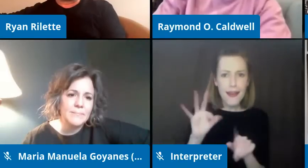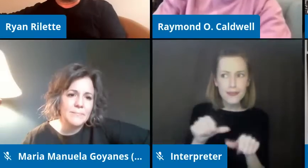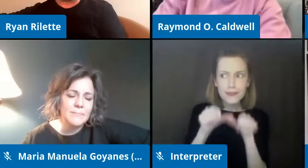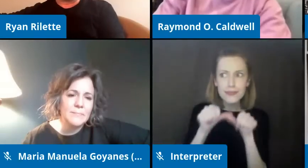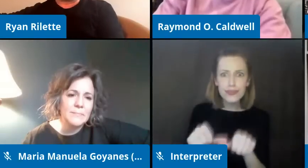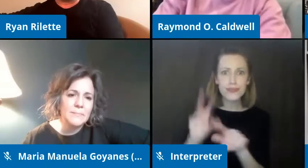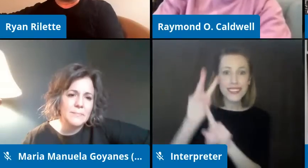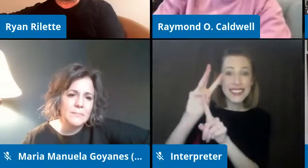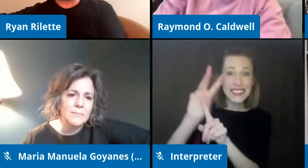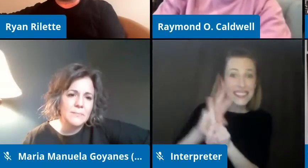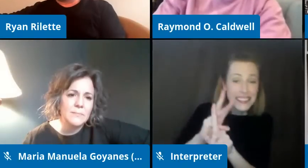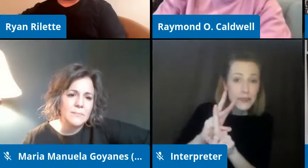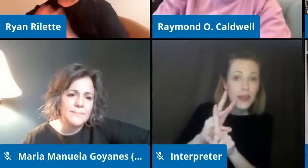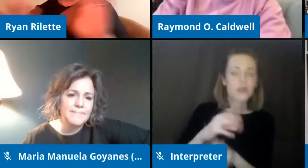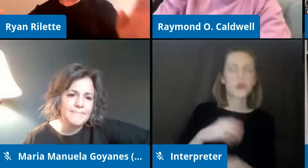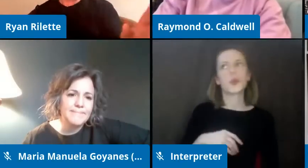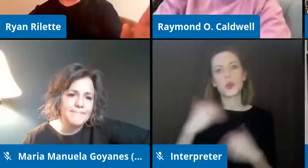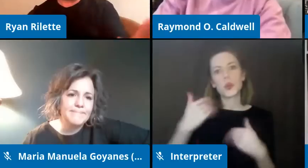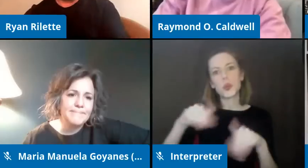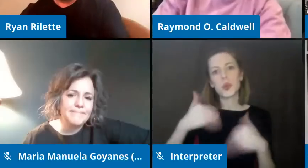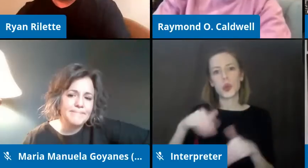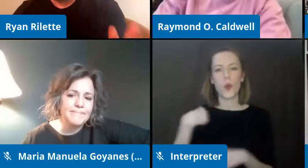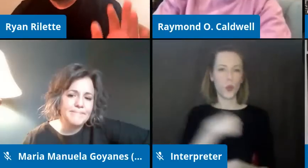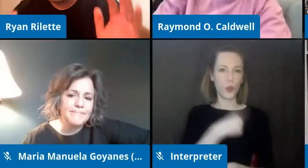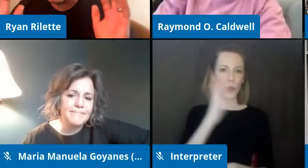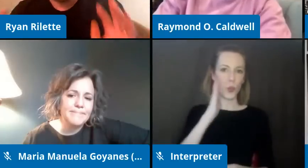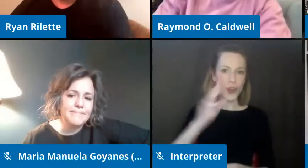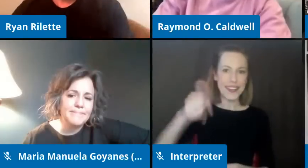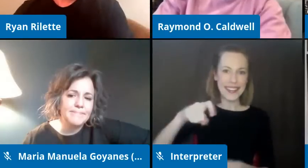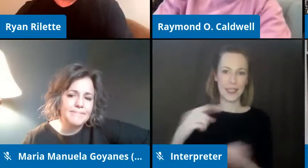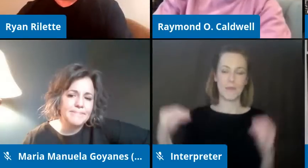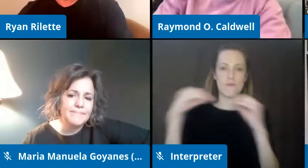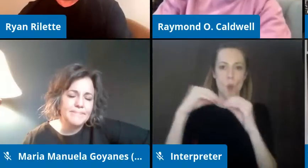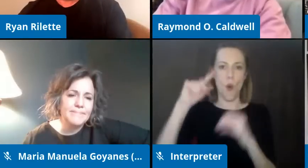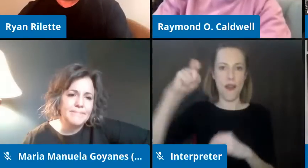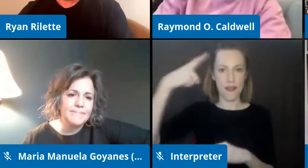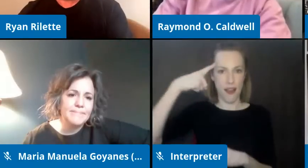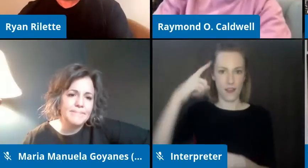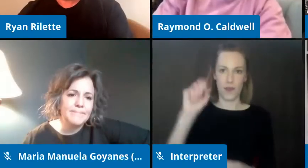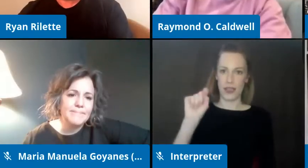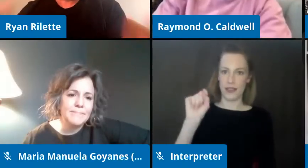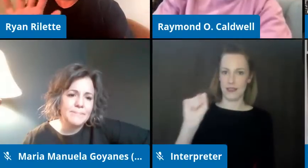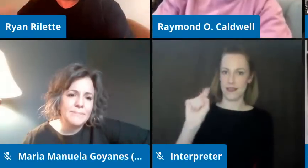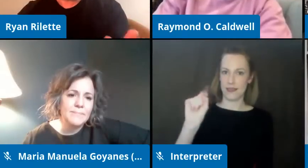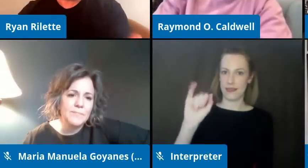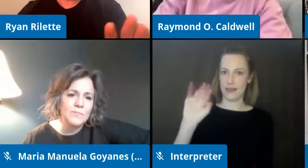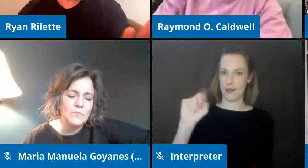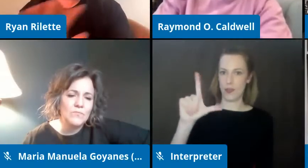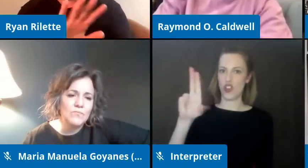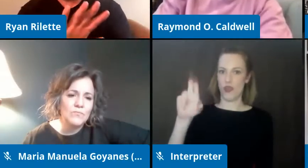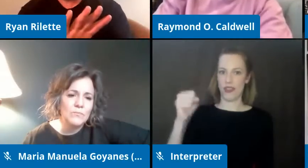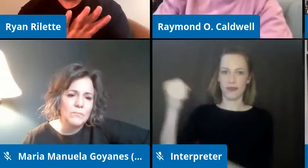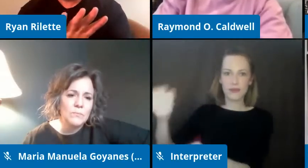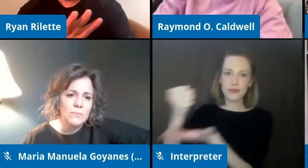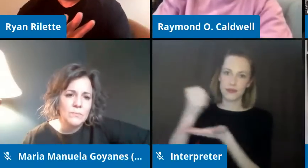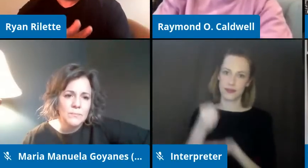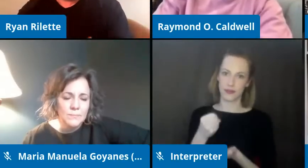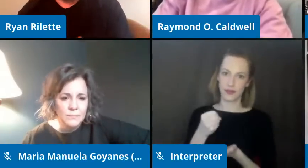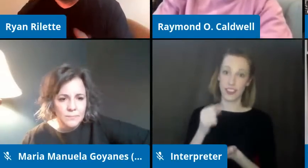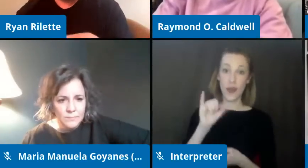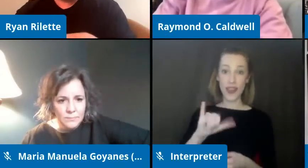need a lot more government stimulus. So all of which is to say, that's my fear today. And that is, it's a different fear than yesterday.